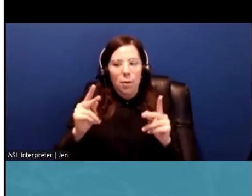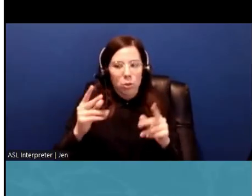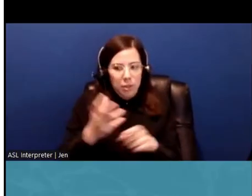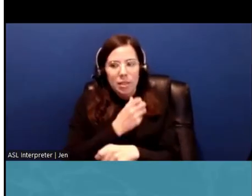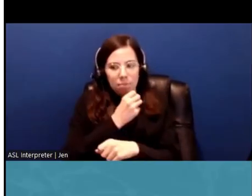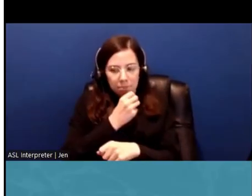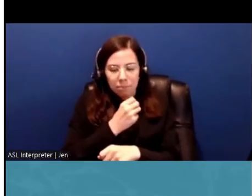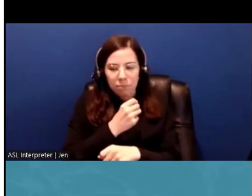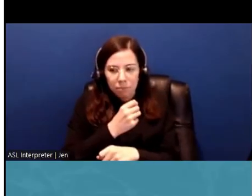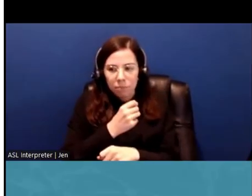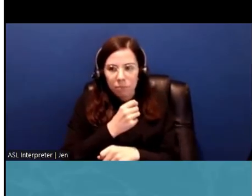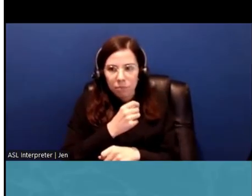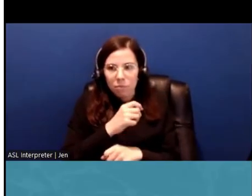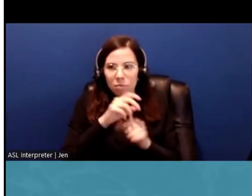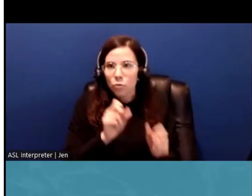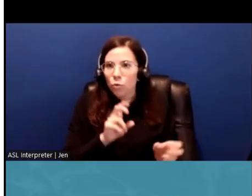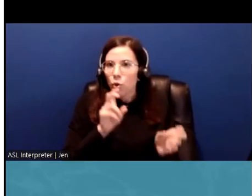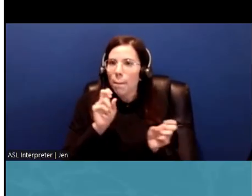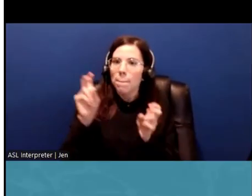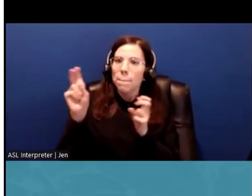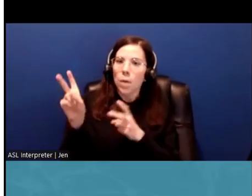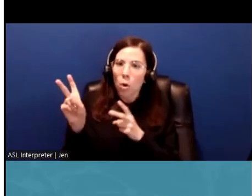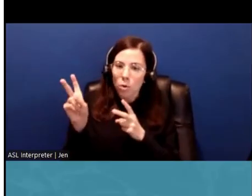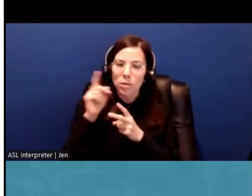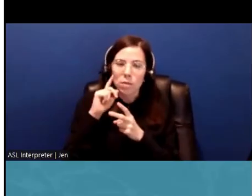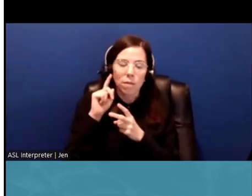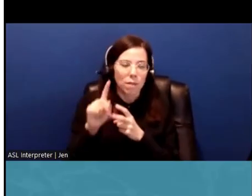to, post something on behalf of